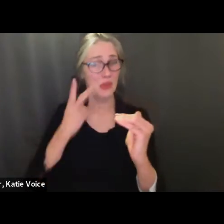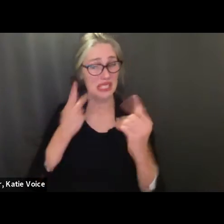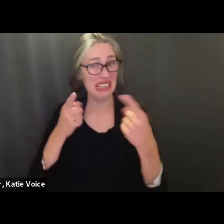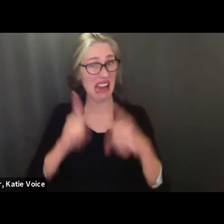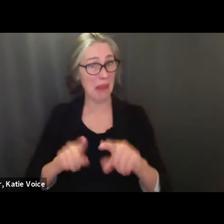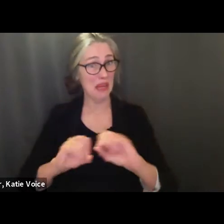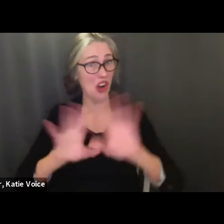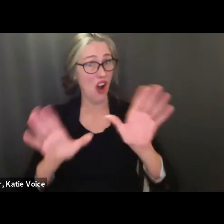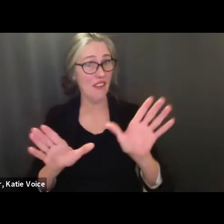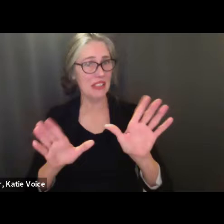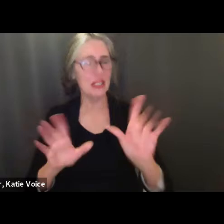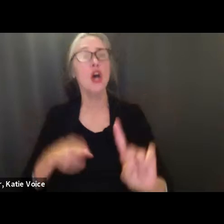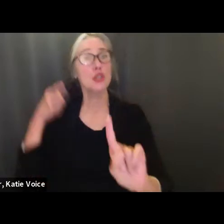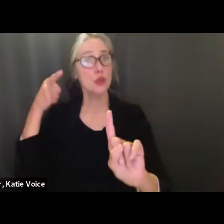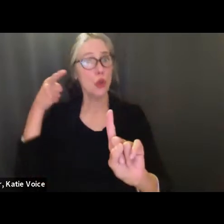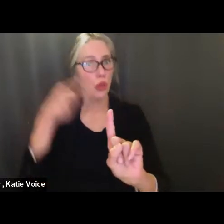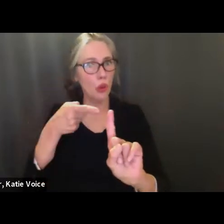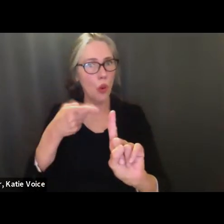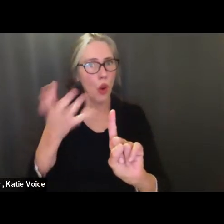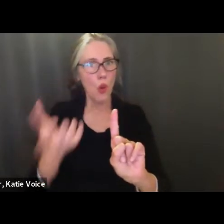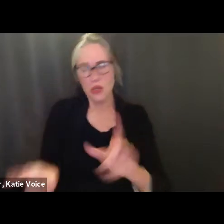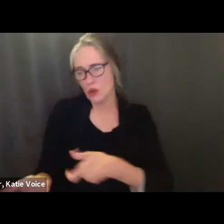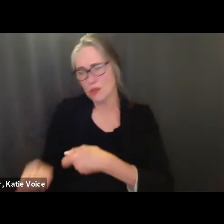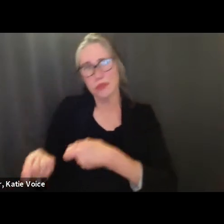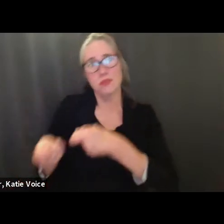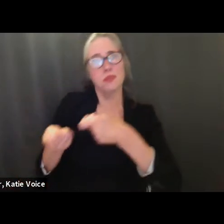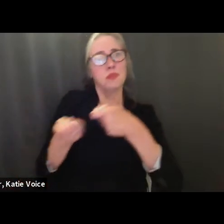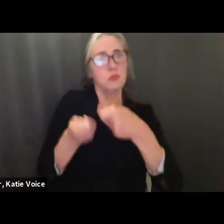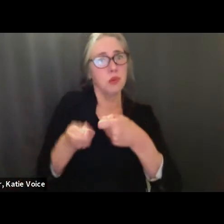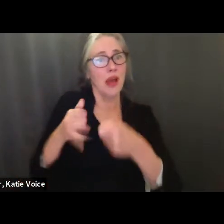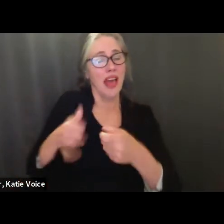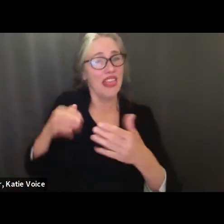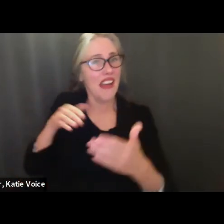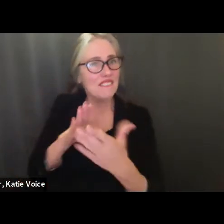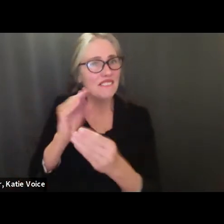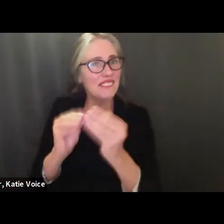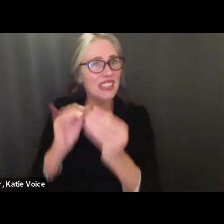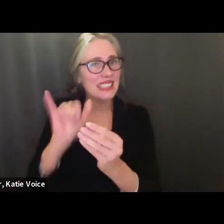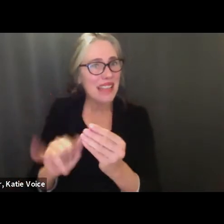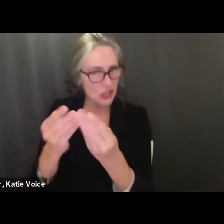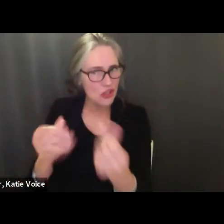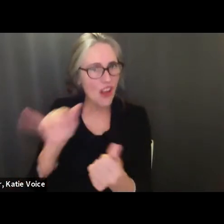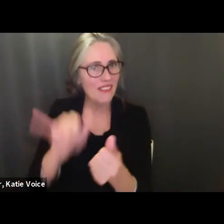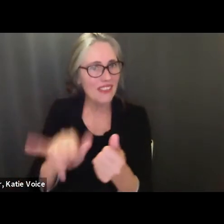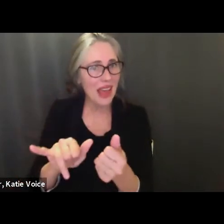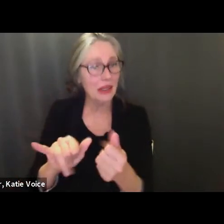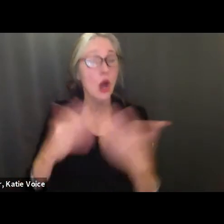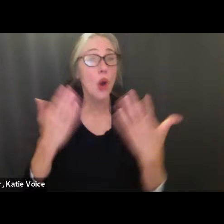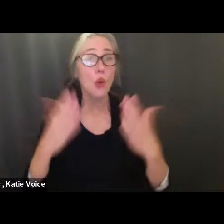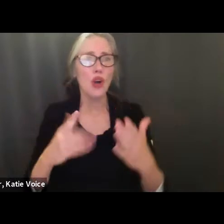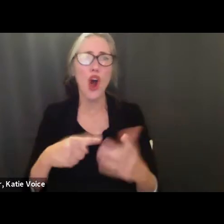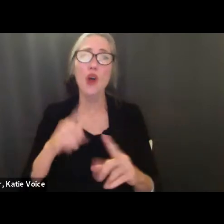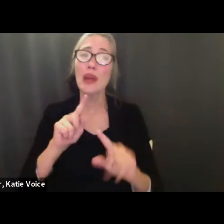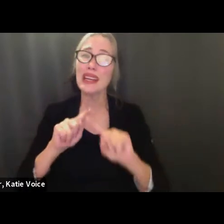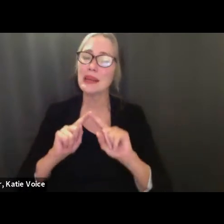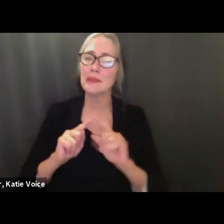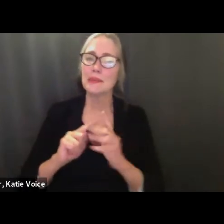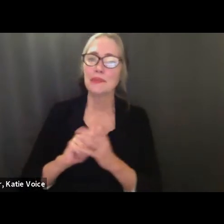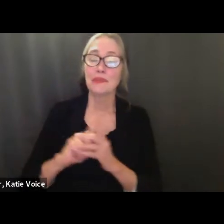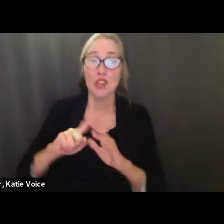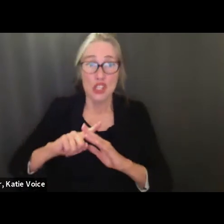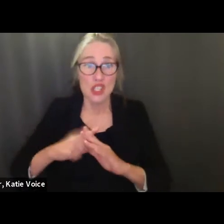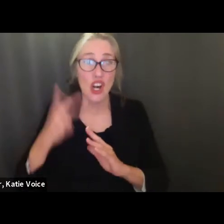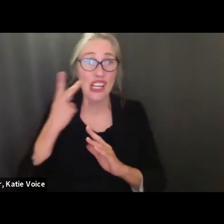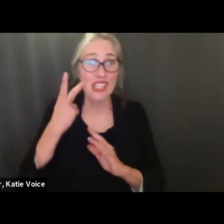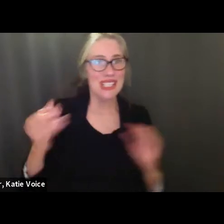those targeted goals to actually address specifically that. And if you notice that we're already leaning into the tier